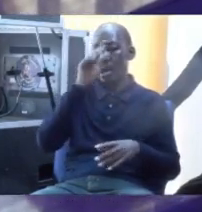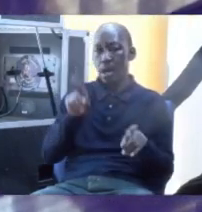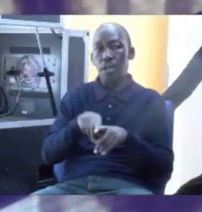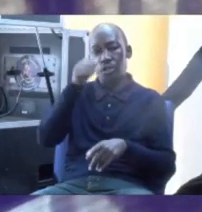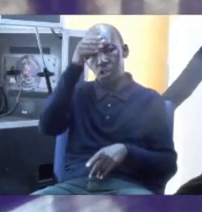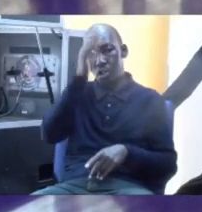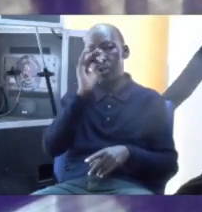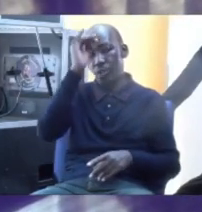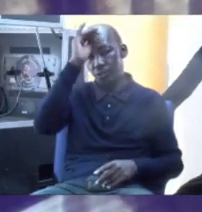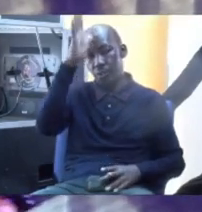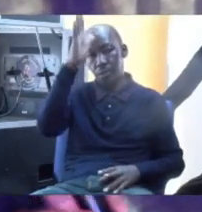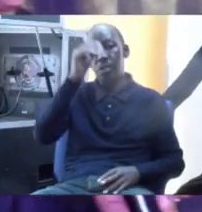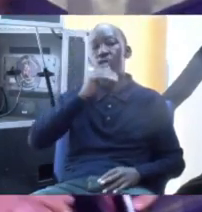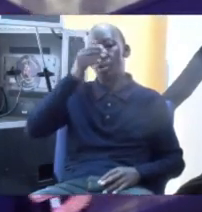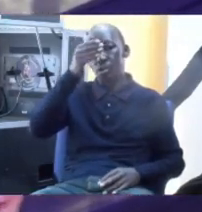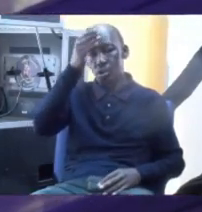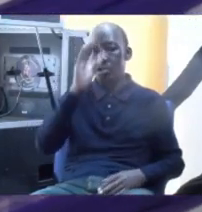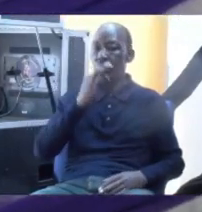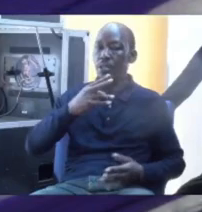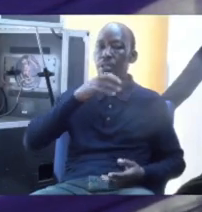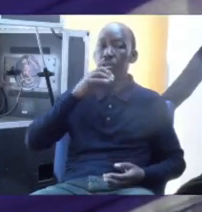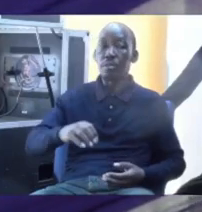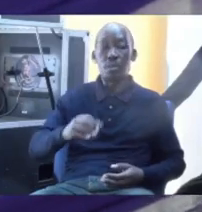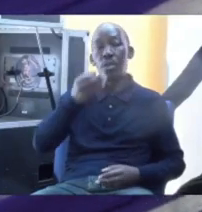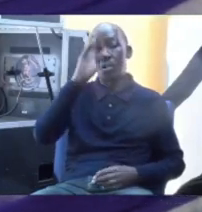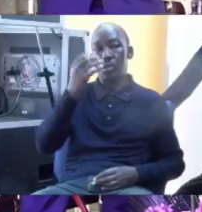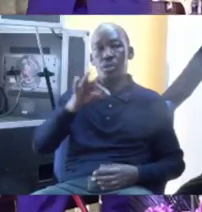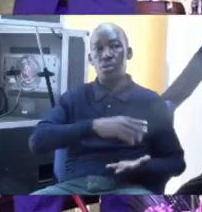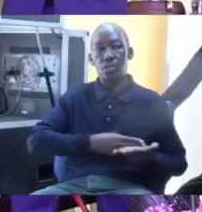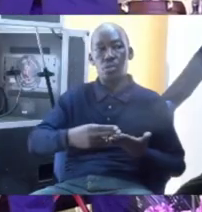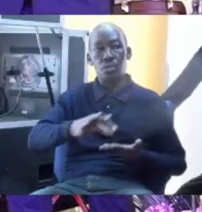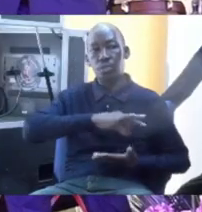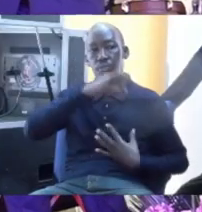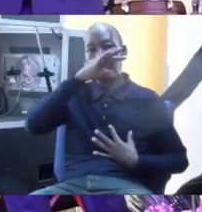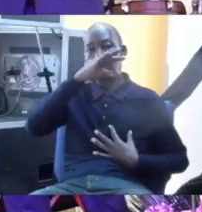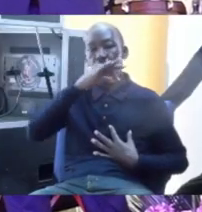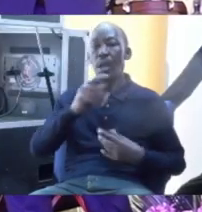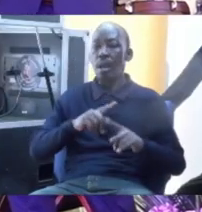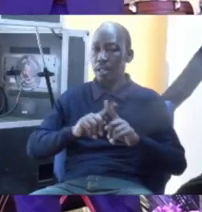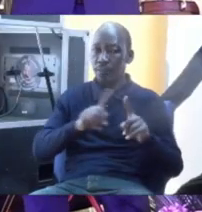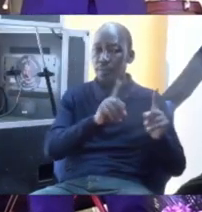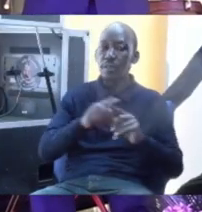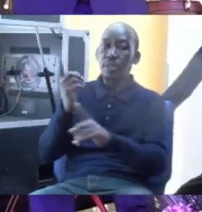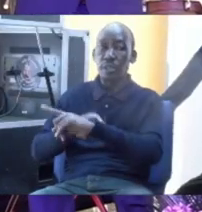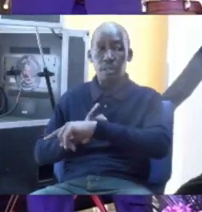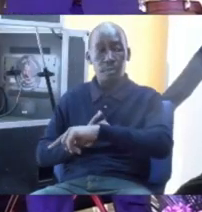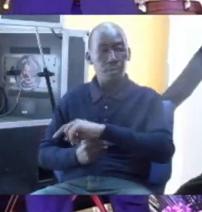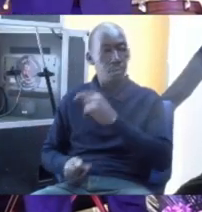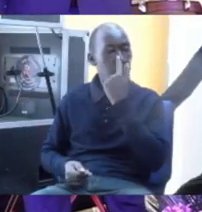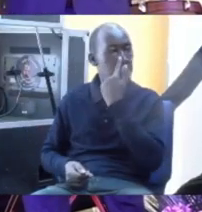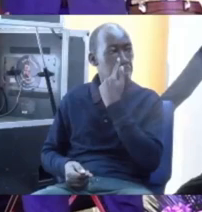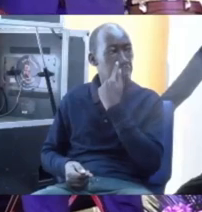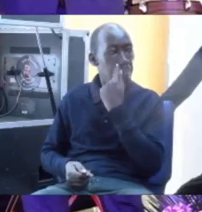Father, kama Mungu Baba, as God the Son, Mungu Mwana, and God the Holy Spirit, na Mungu Roho Mtakatifu, at different times. Na katika nyakati